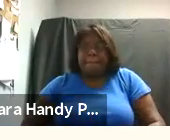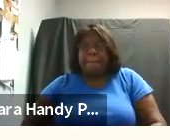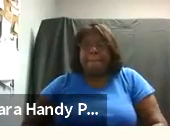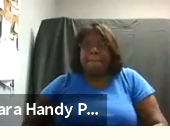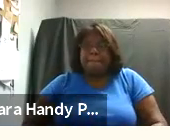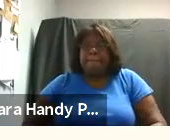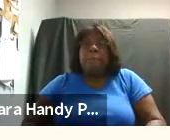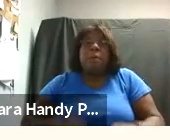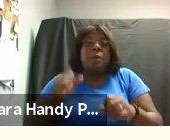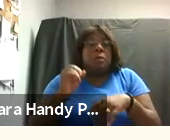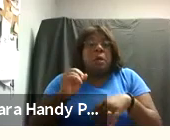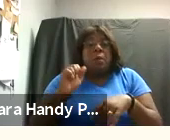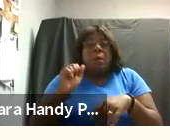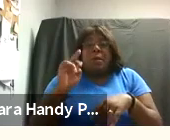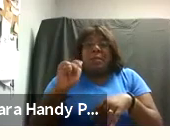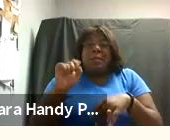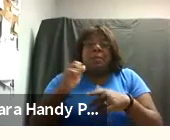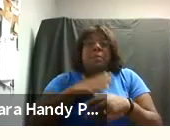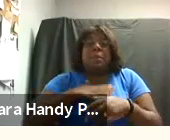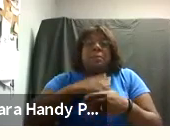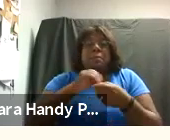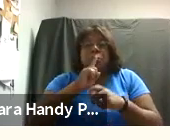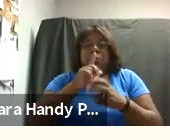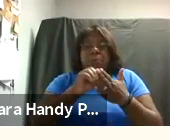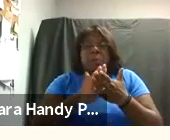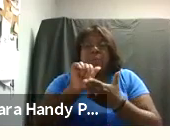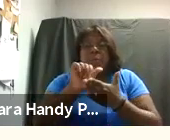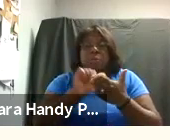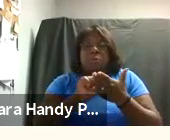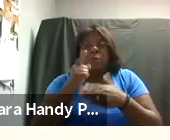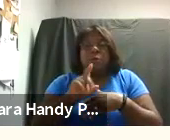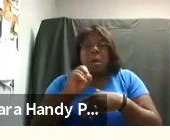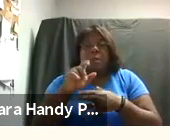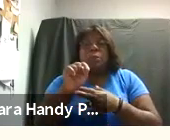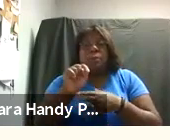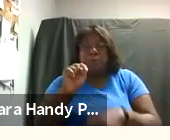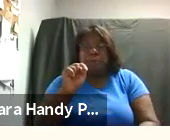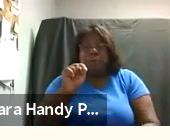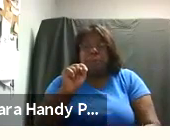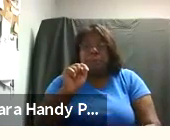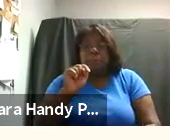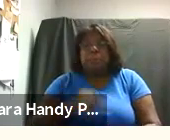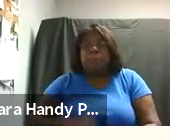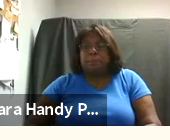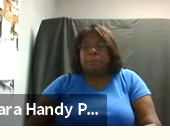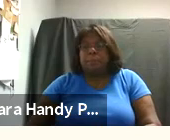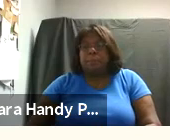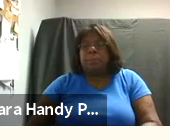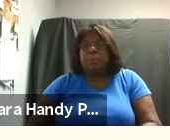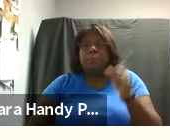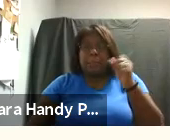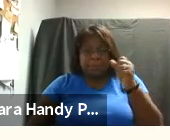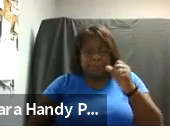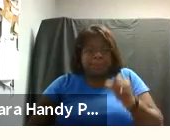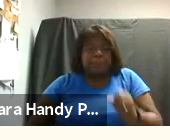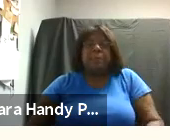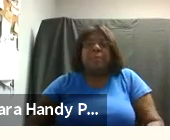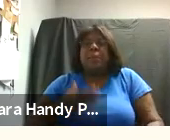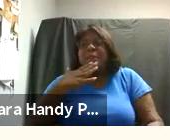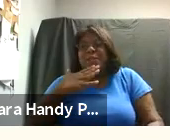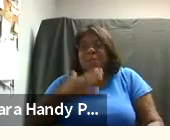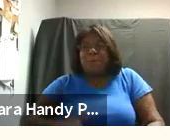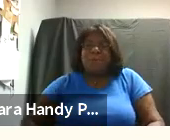All right, so Anita, will you please make sure that that gets on the agenda for October? Yes, ma'am. Thank